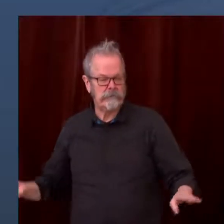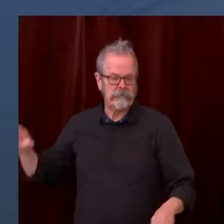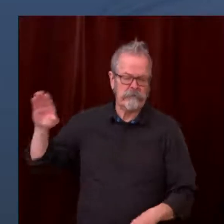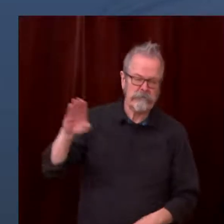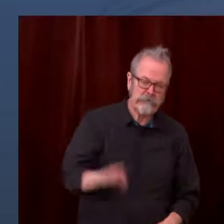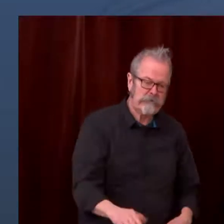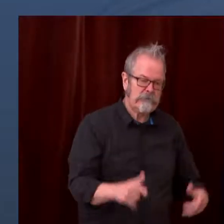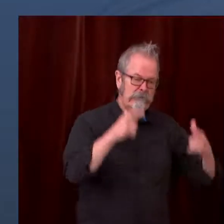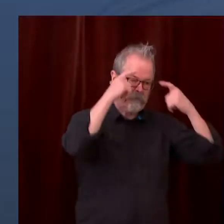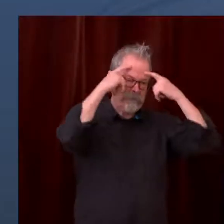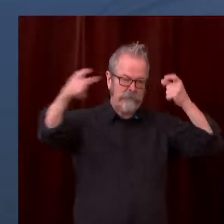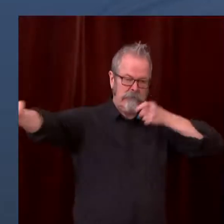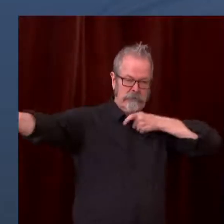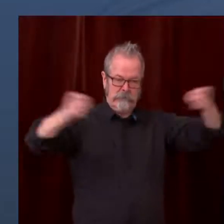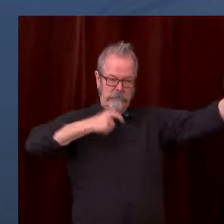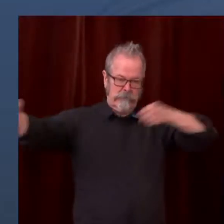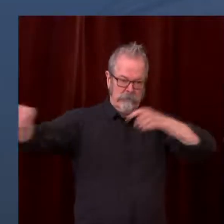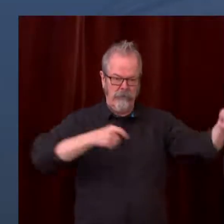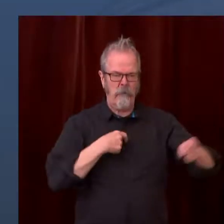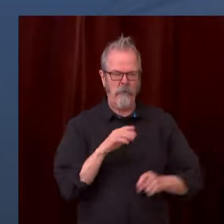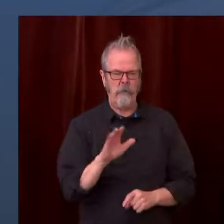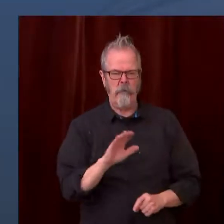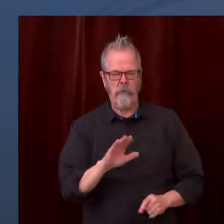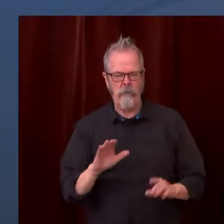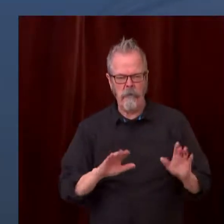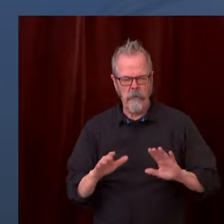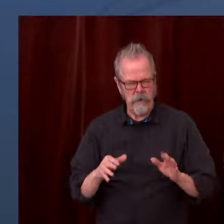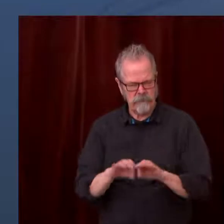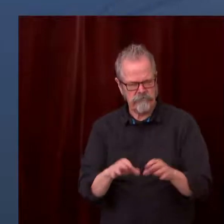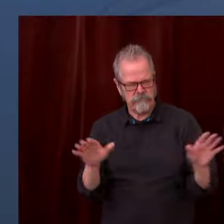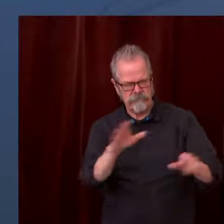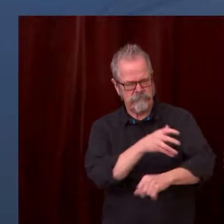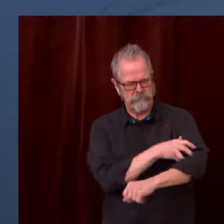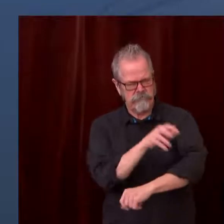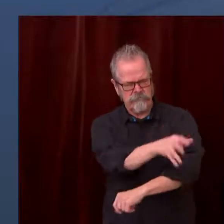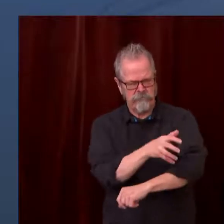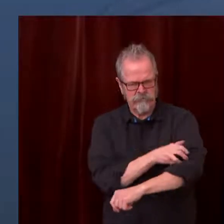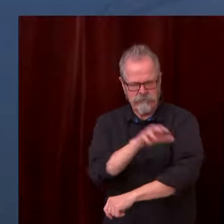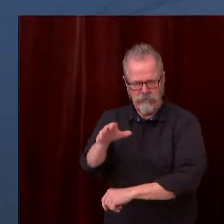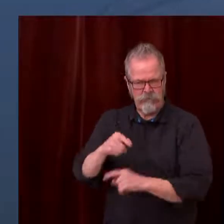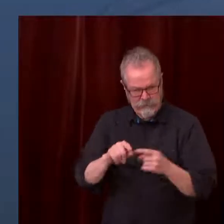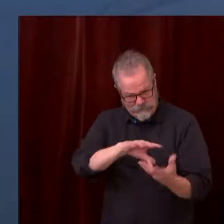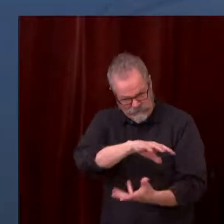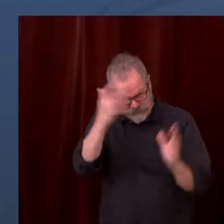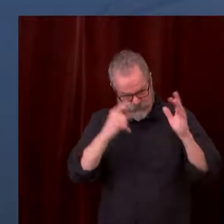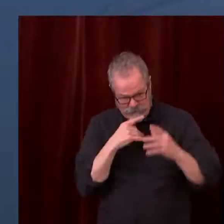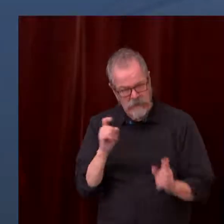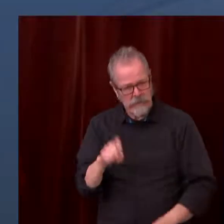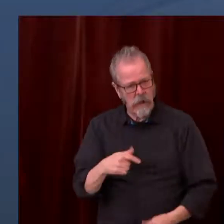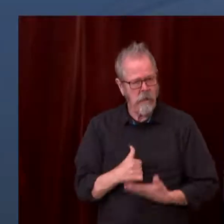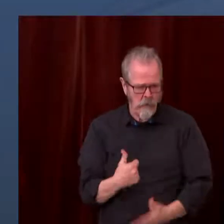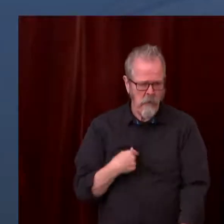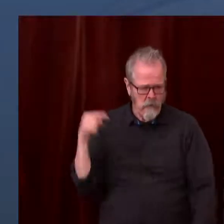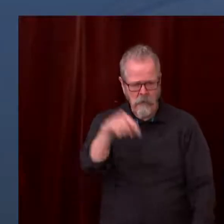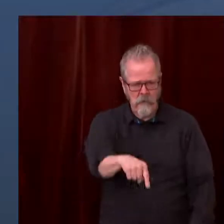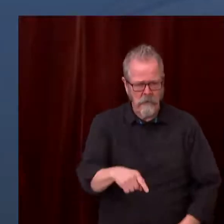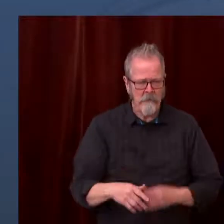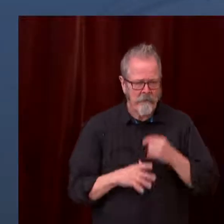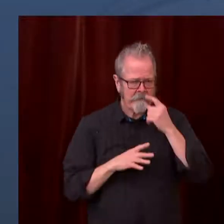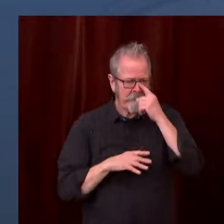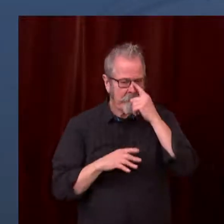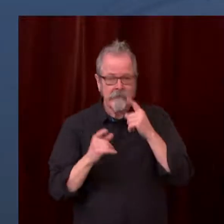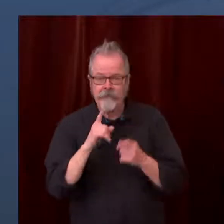helpful is helping people build confidence. That's what's really helpful. In order to go back